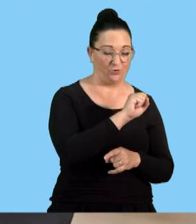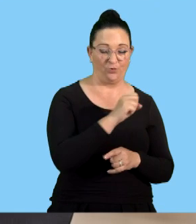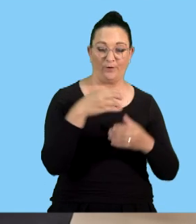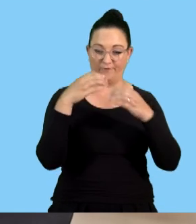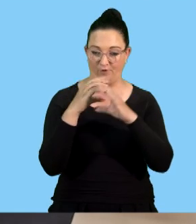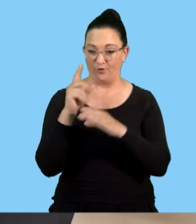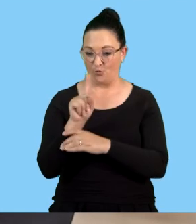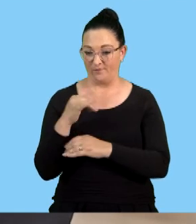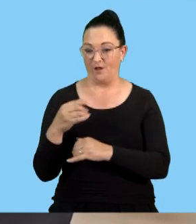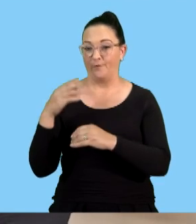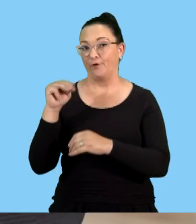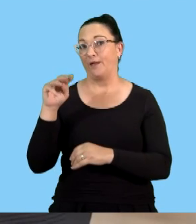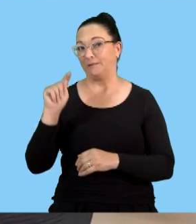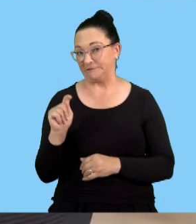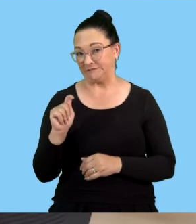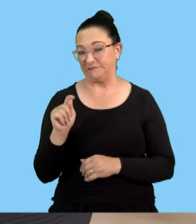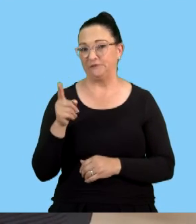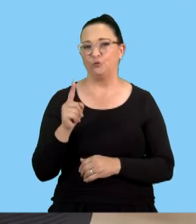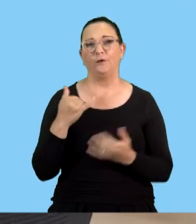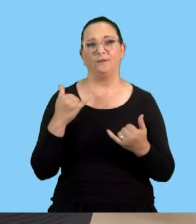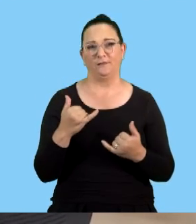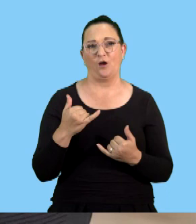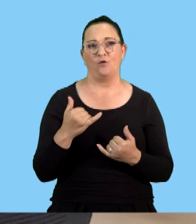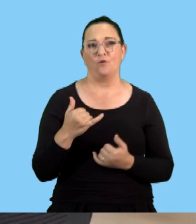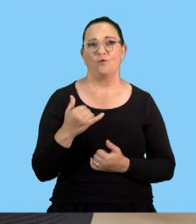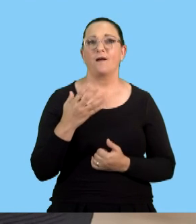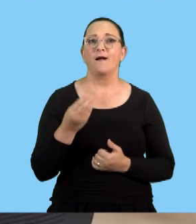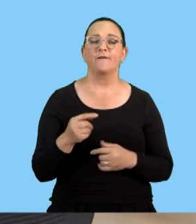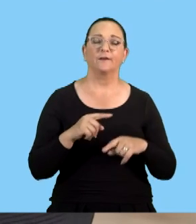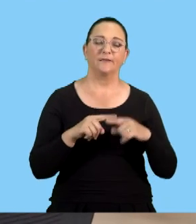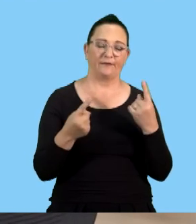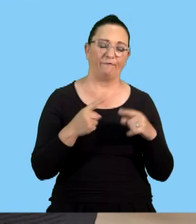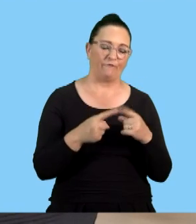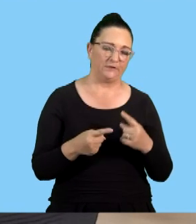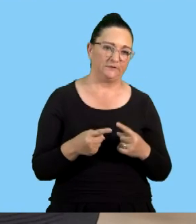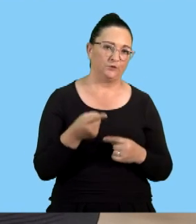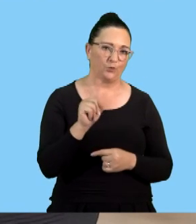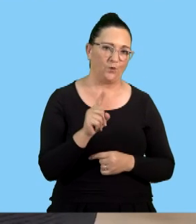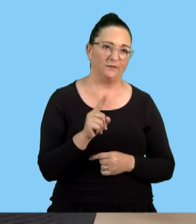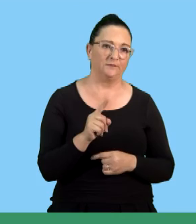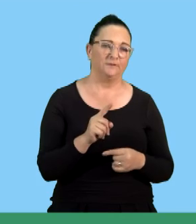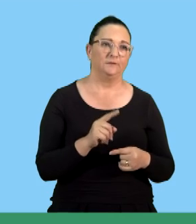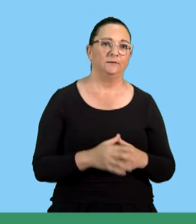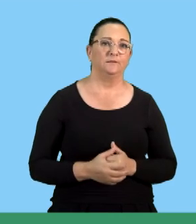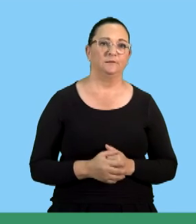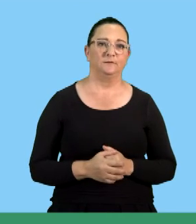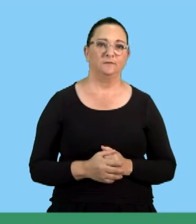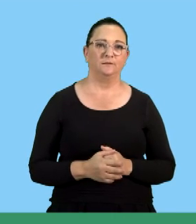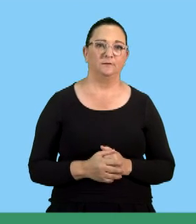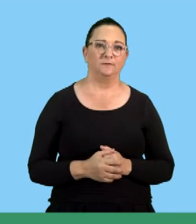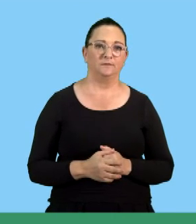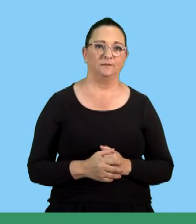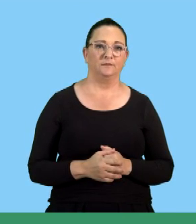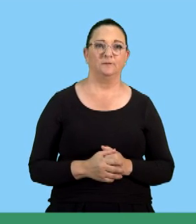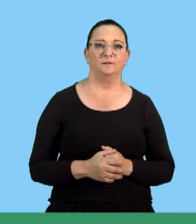So what are the different types of leave that we have under these provisions of the BCA, right? The types of leave, Yes, we've